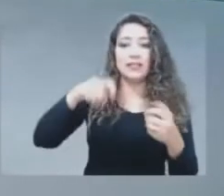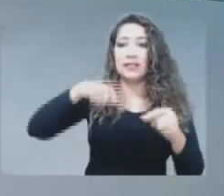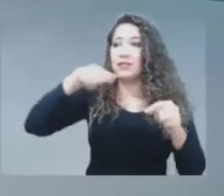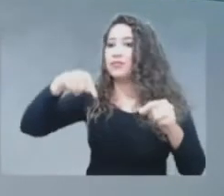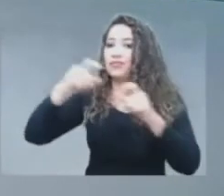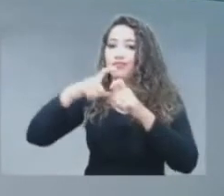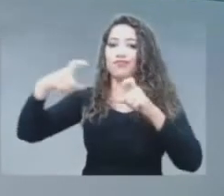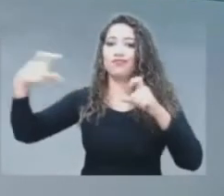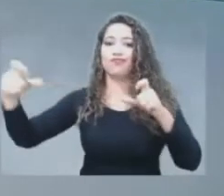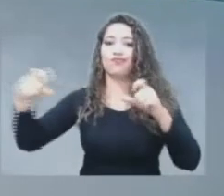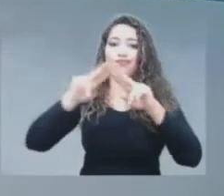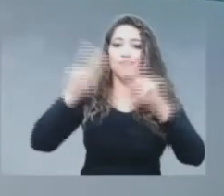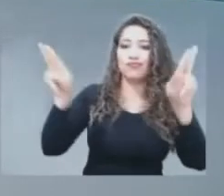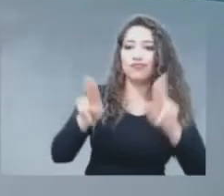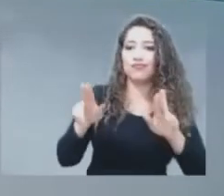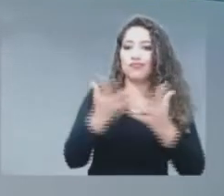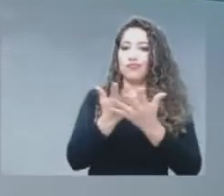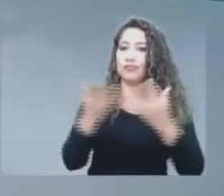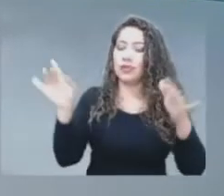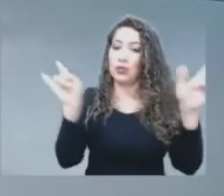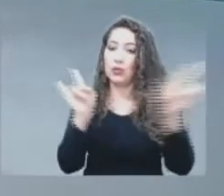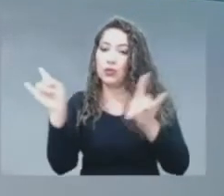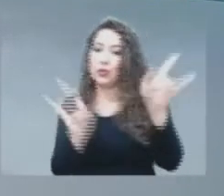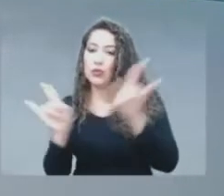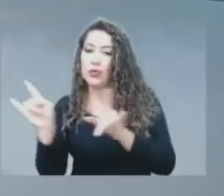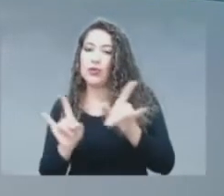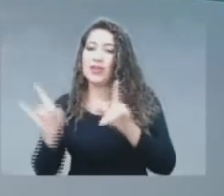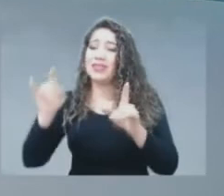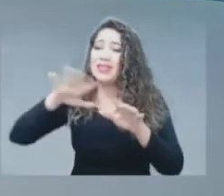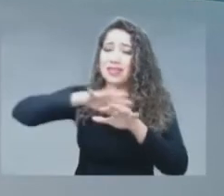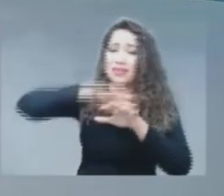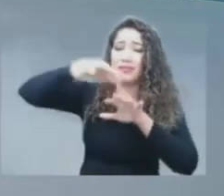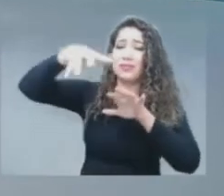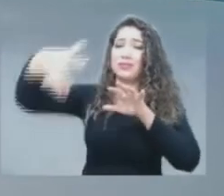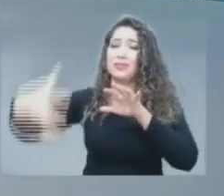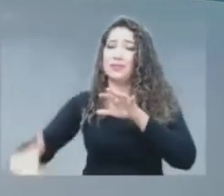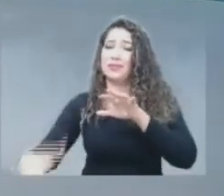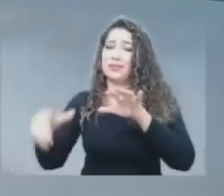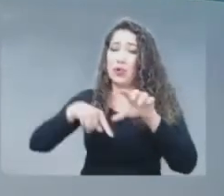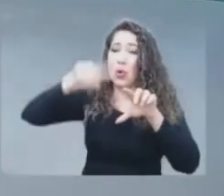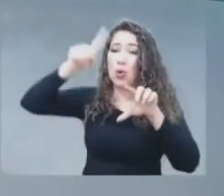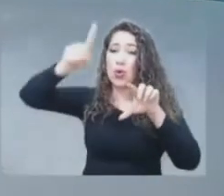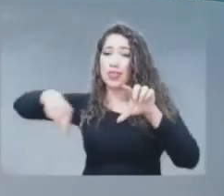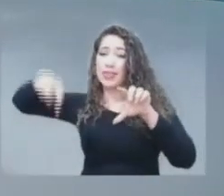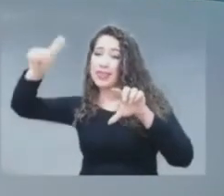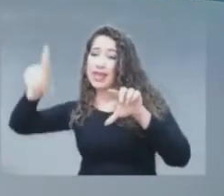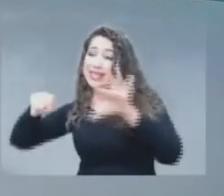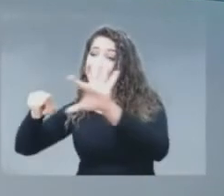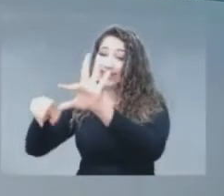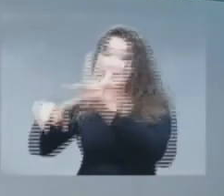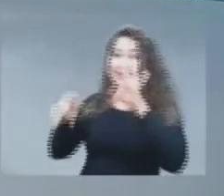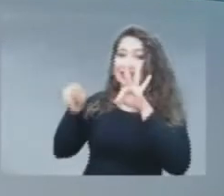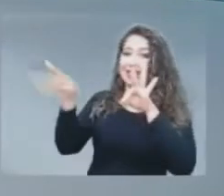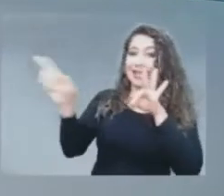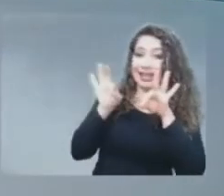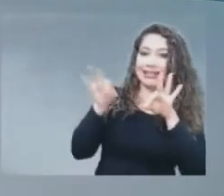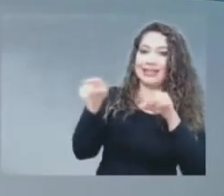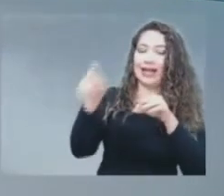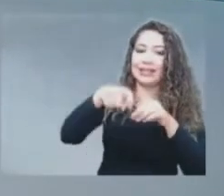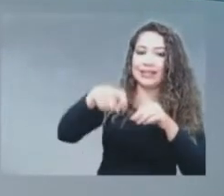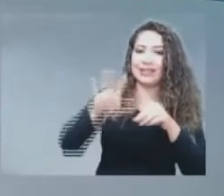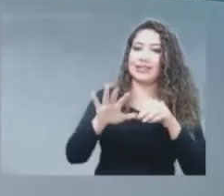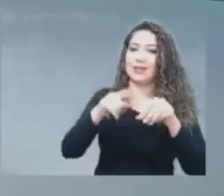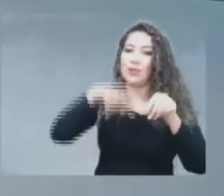we have it okay. It's actually to do there, and then we have their long-term view, and then we